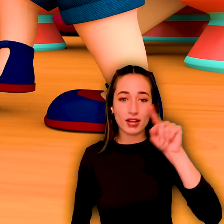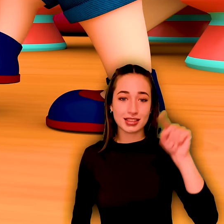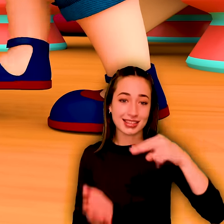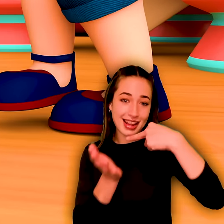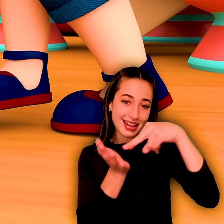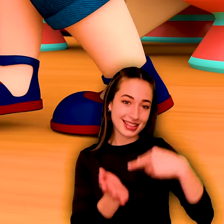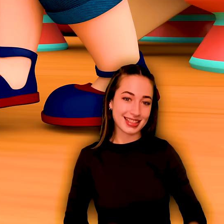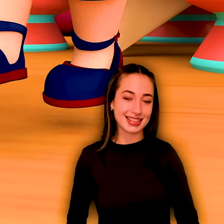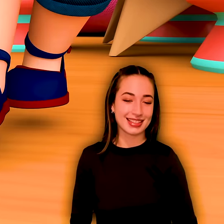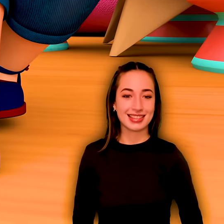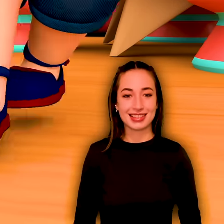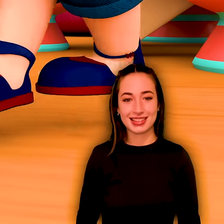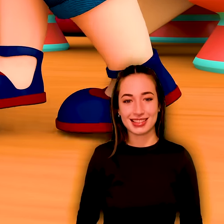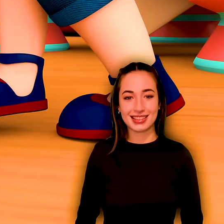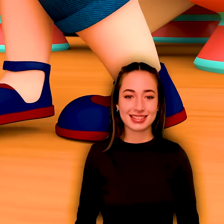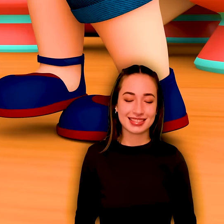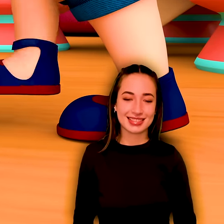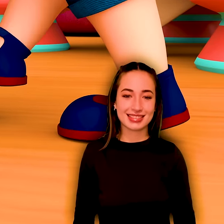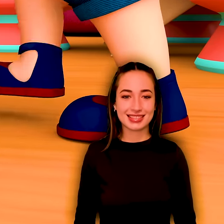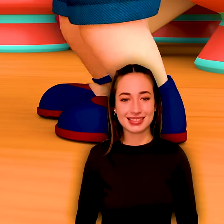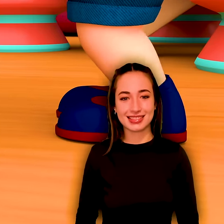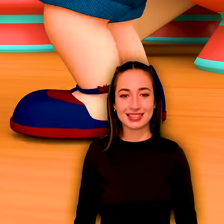it's a waltz dance